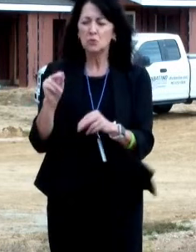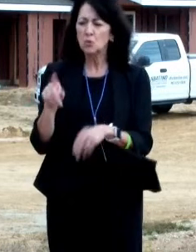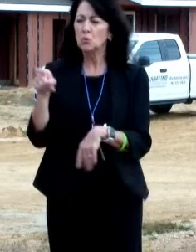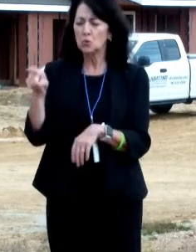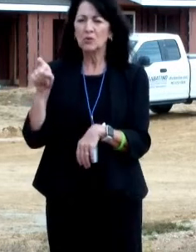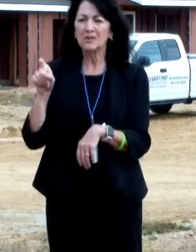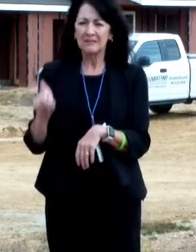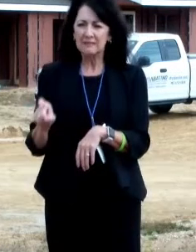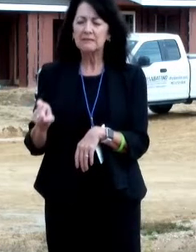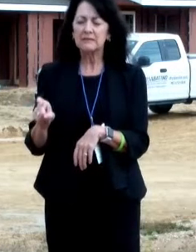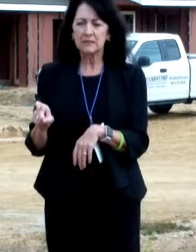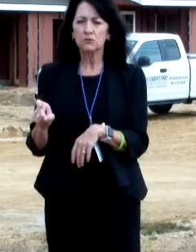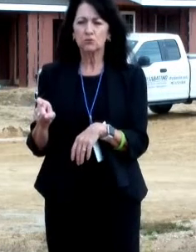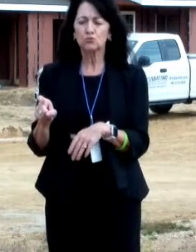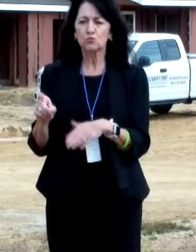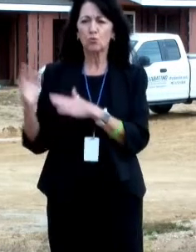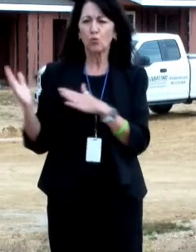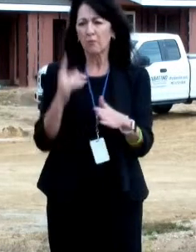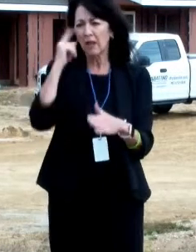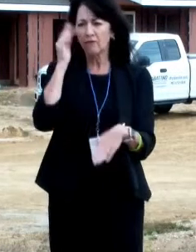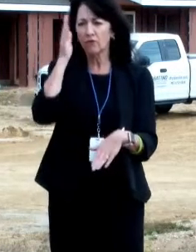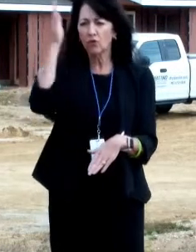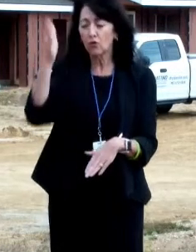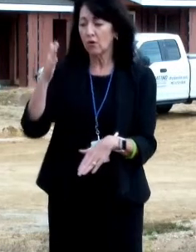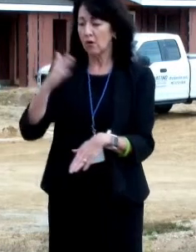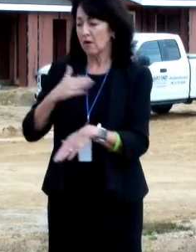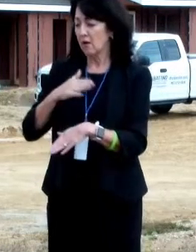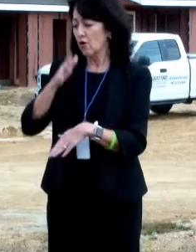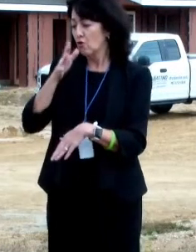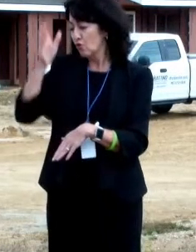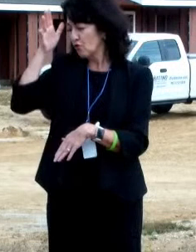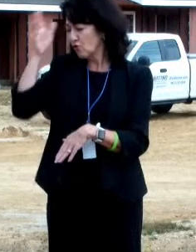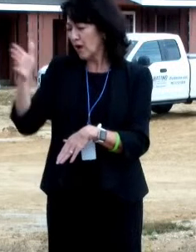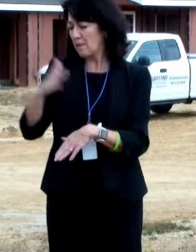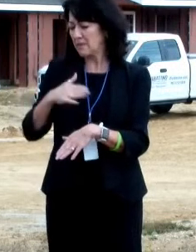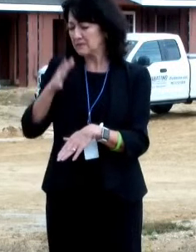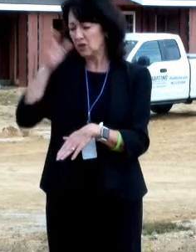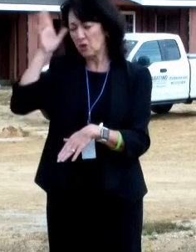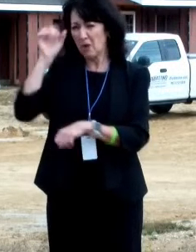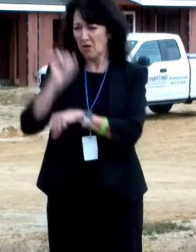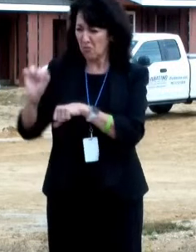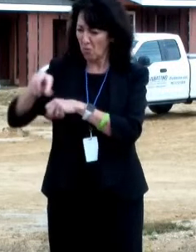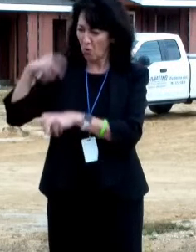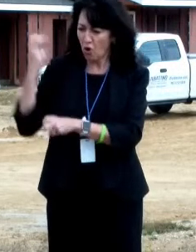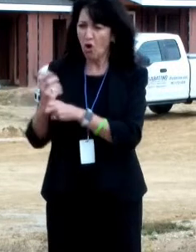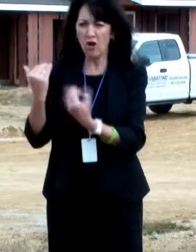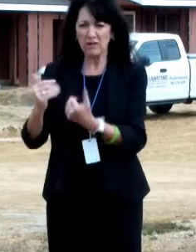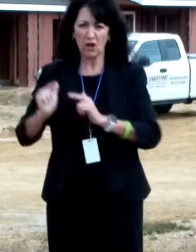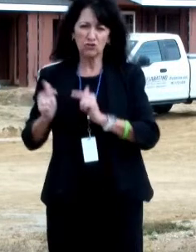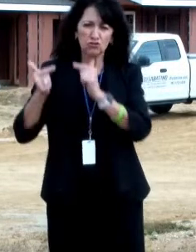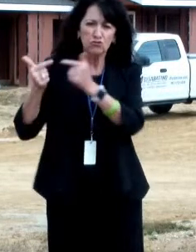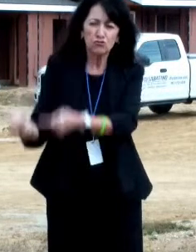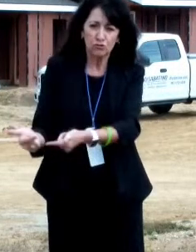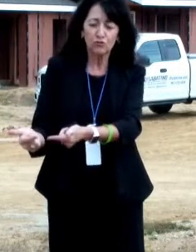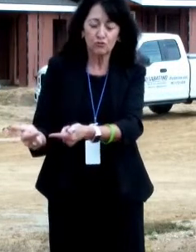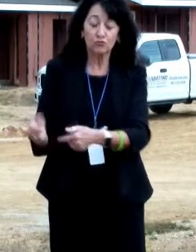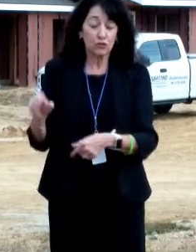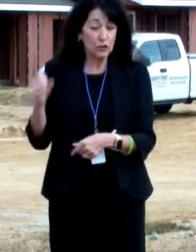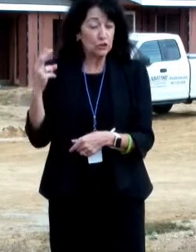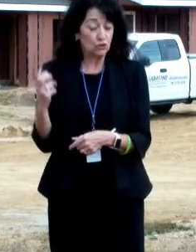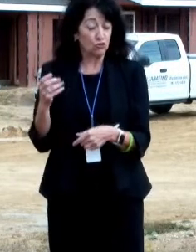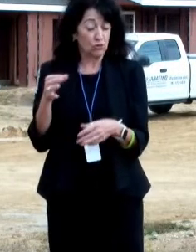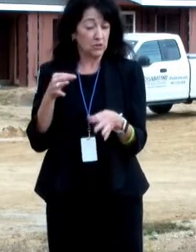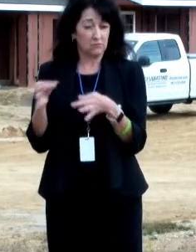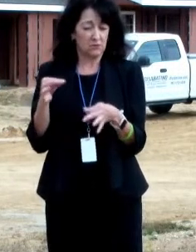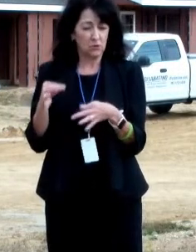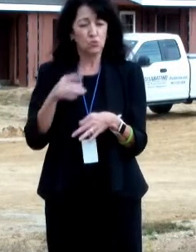where our parents and our grandparents have brought it. And she instilled in us this drive that you remain friends,